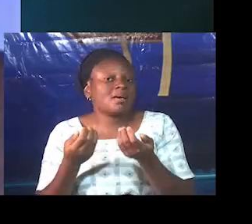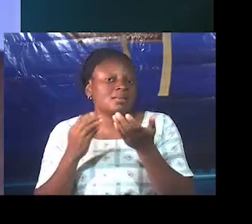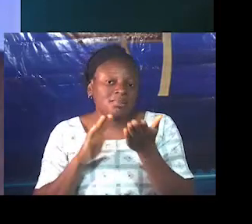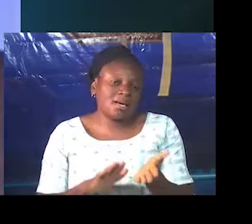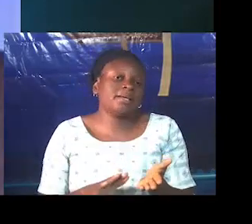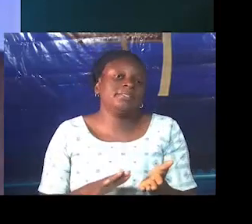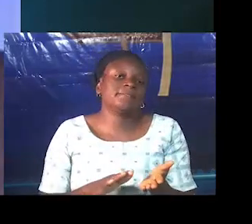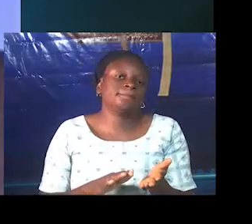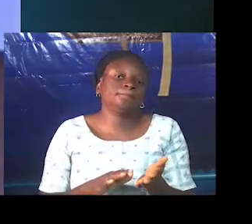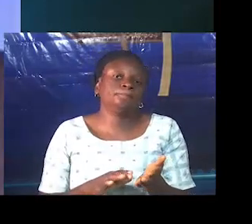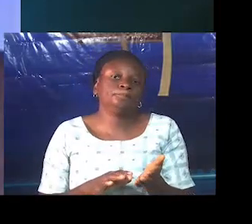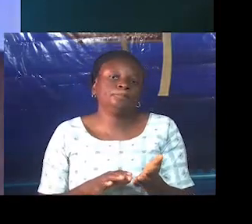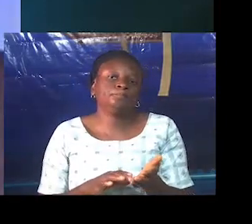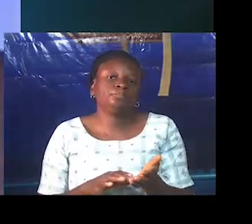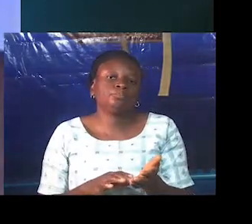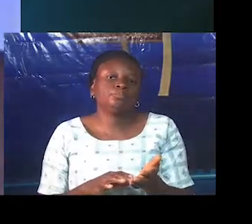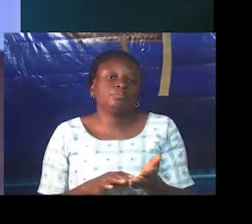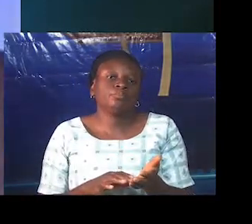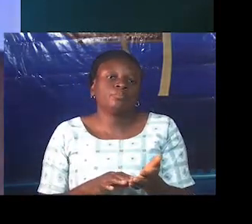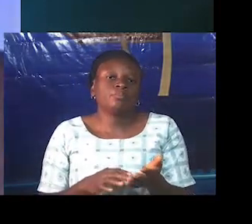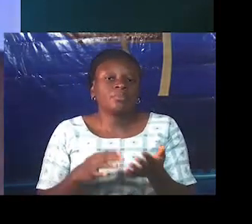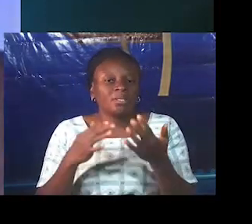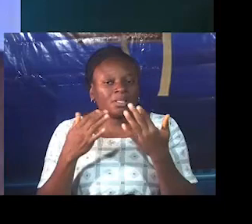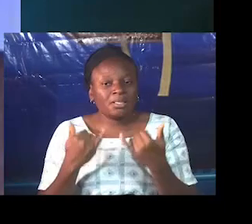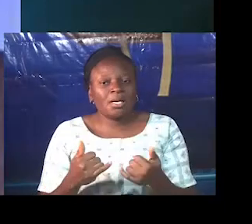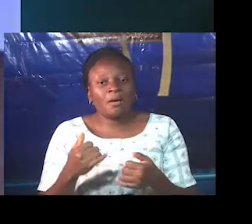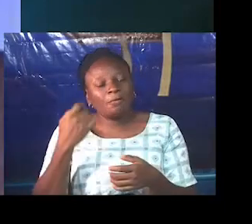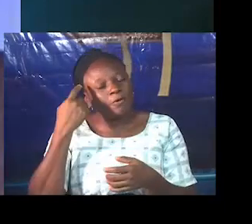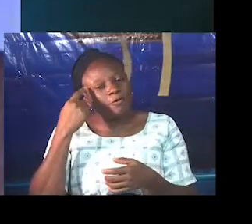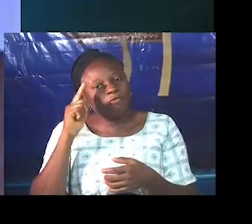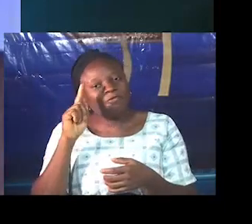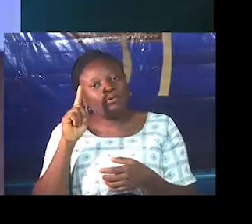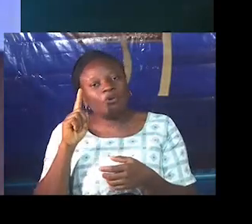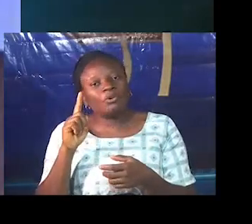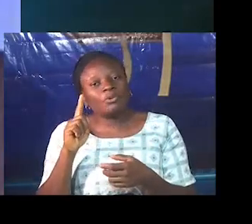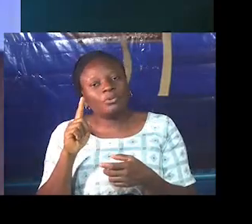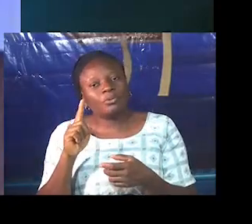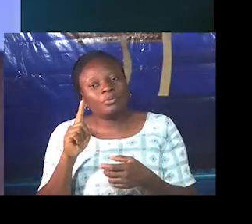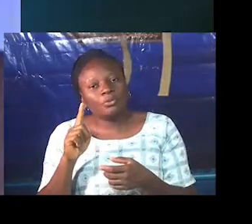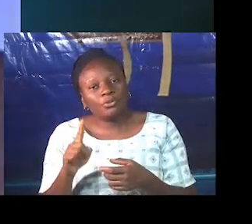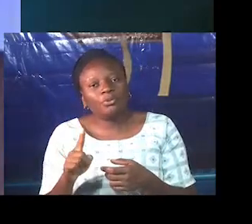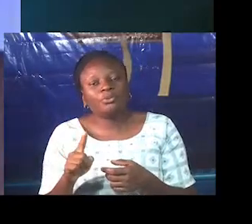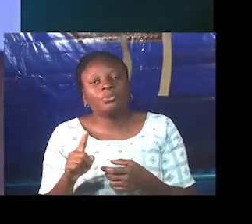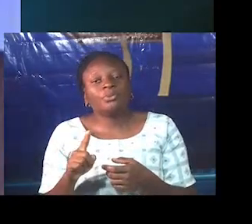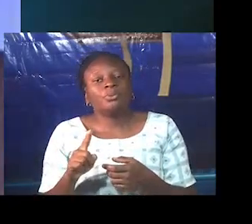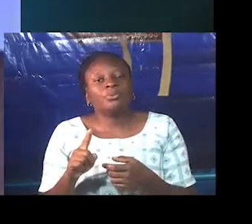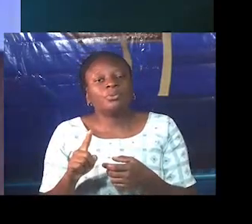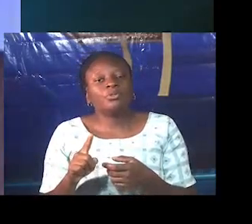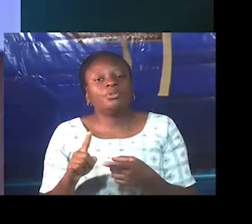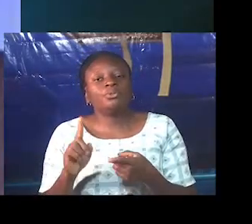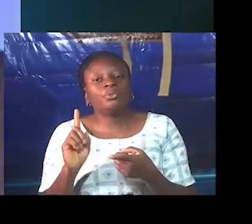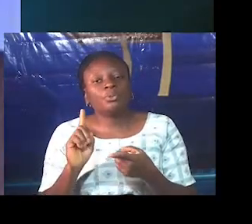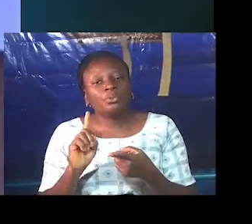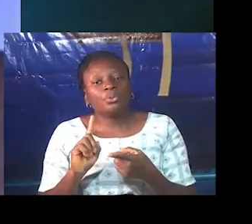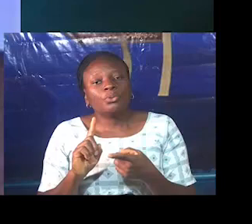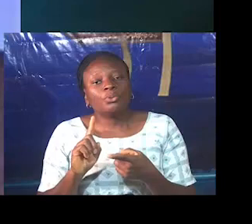any experience. Now, for you that are yet to have any experience, any divorcee whose partner is